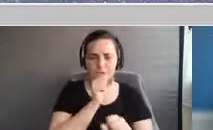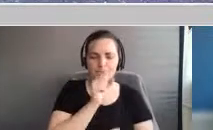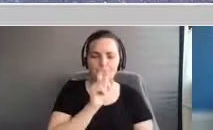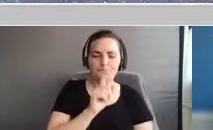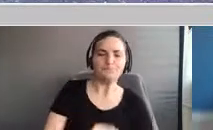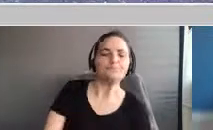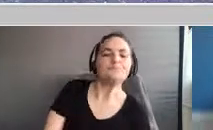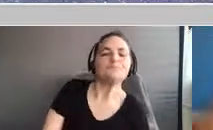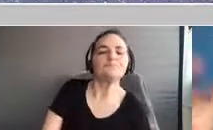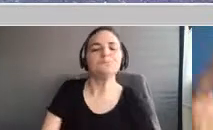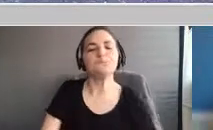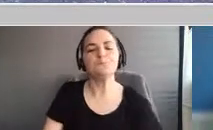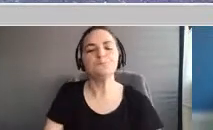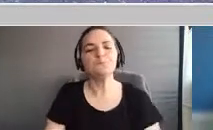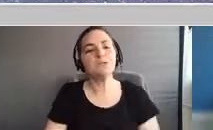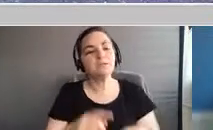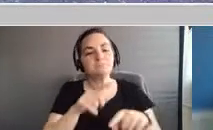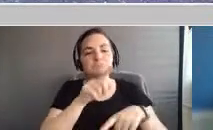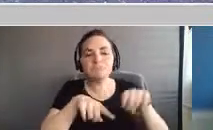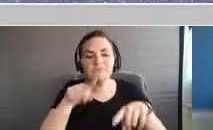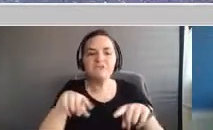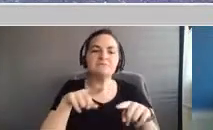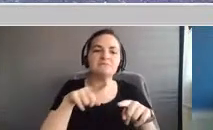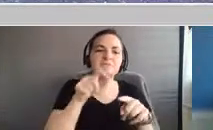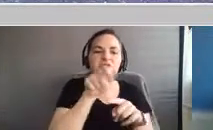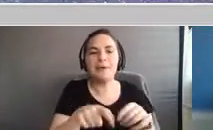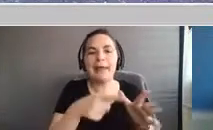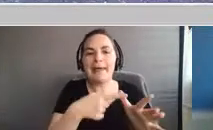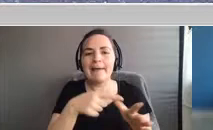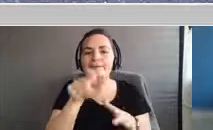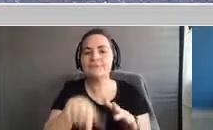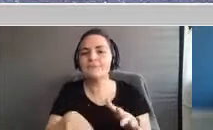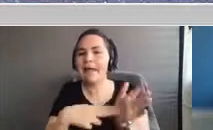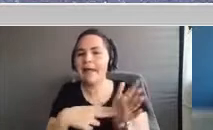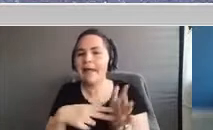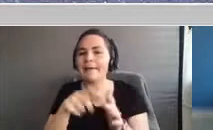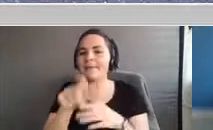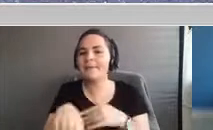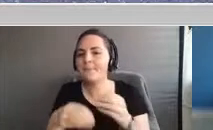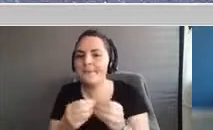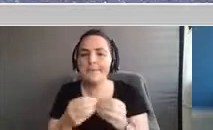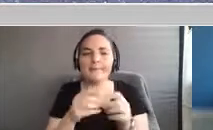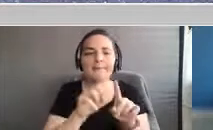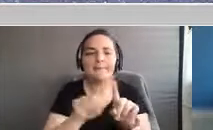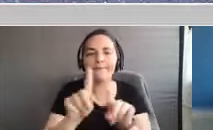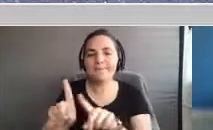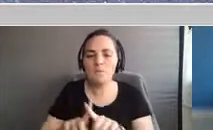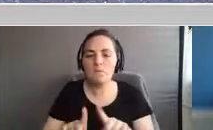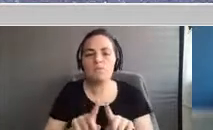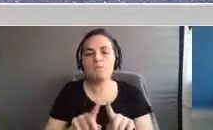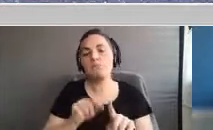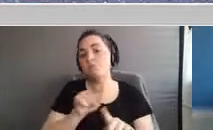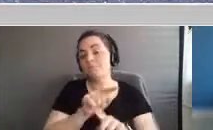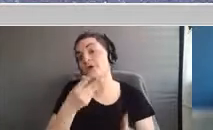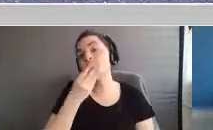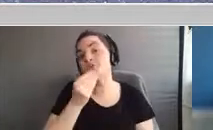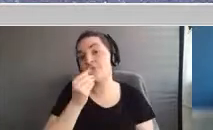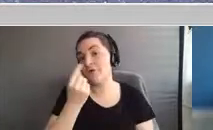which is great, or student N's or student C's, that's great. A good thing to think about, this was useful for you as well when you're doing a